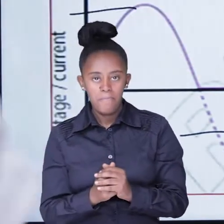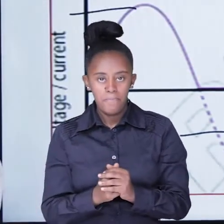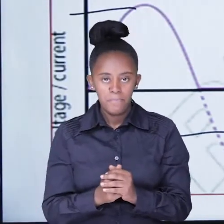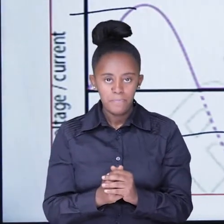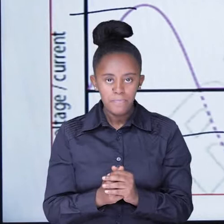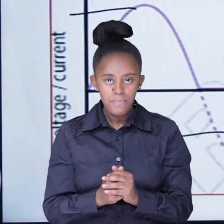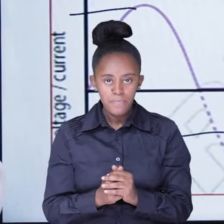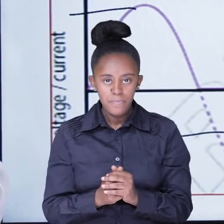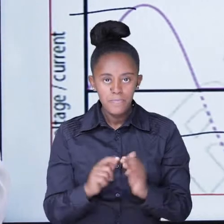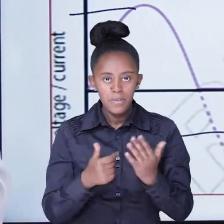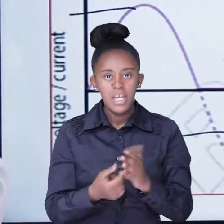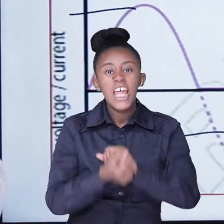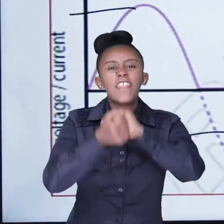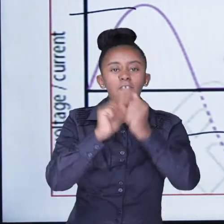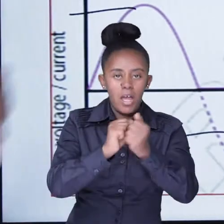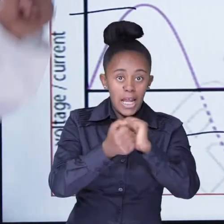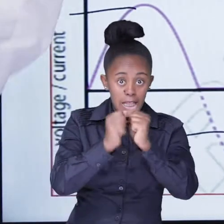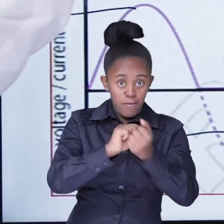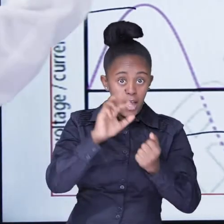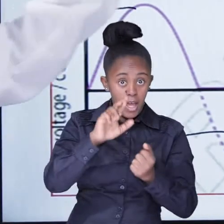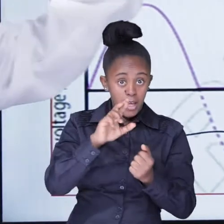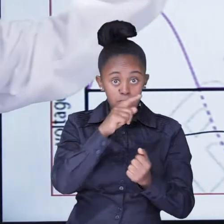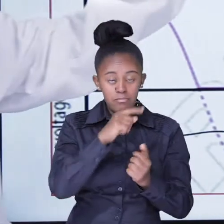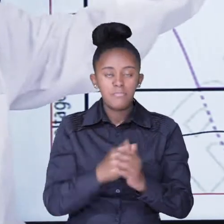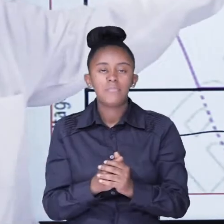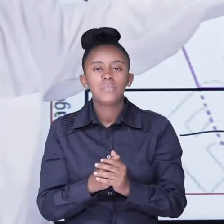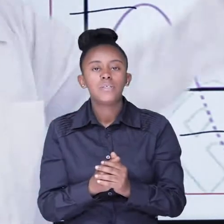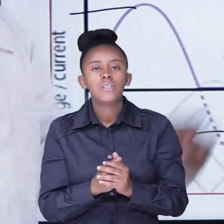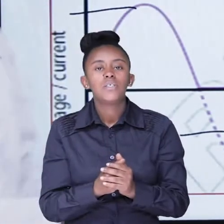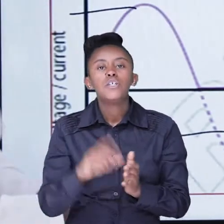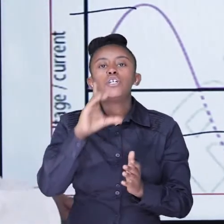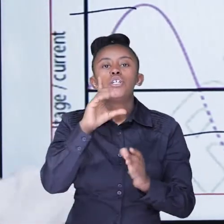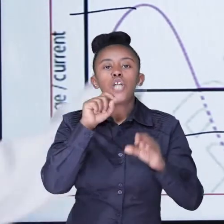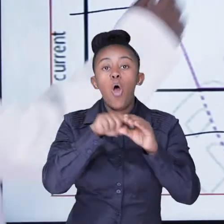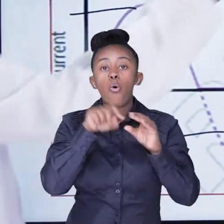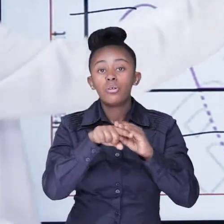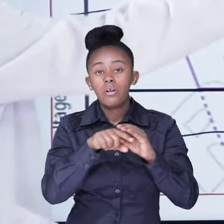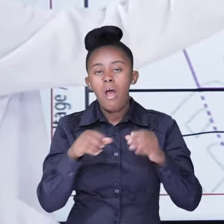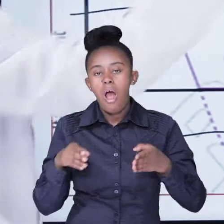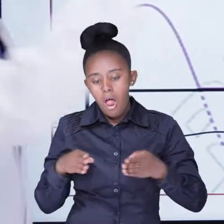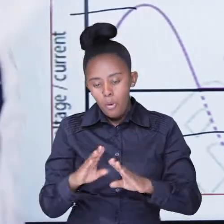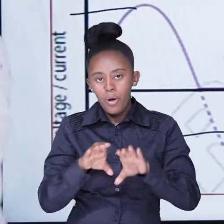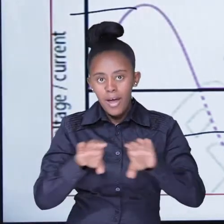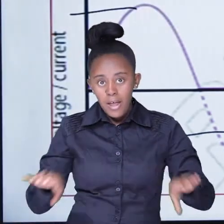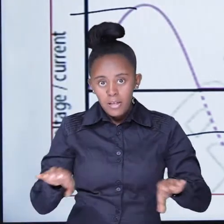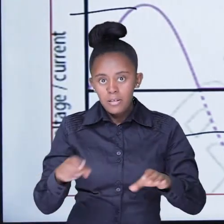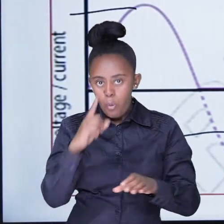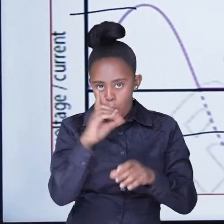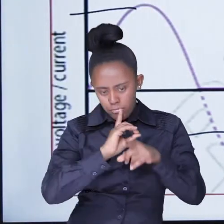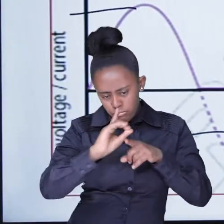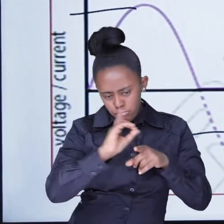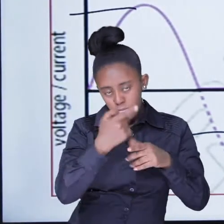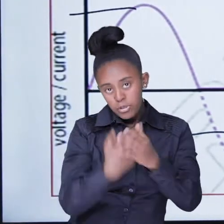we can rectify a current. Using a diode allows current to flow only in one